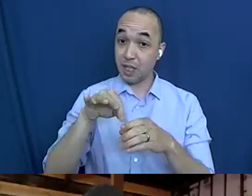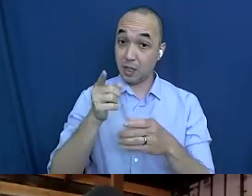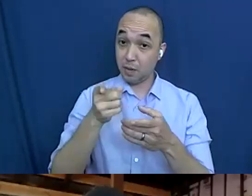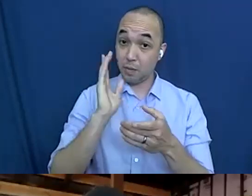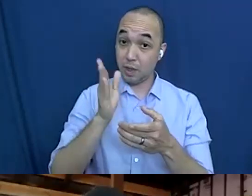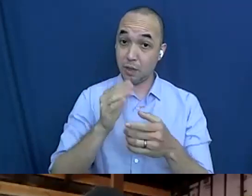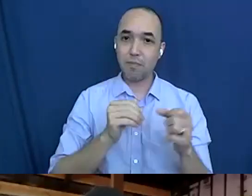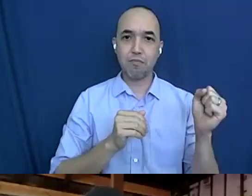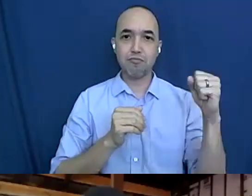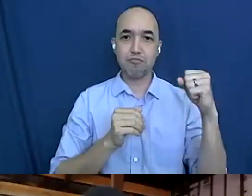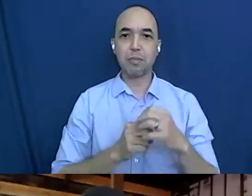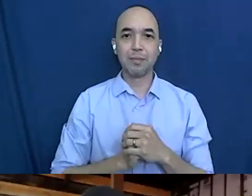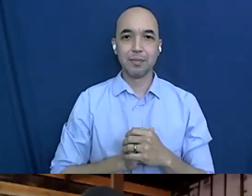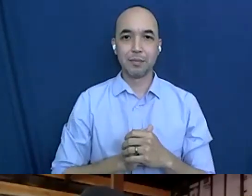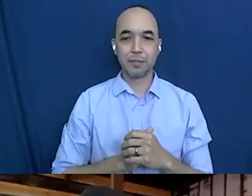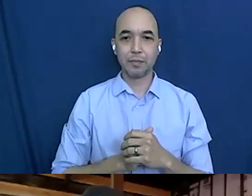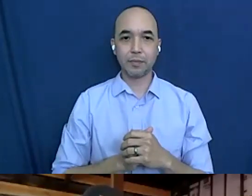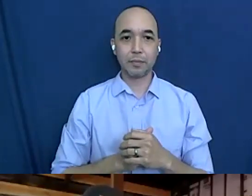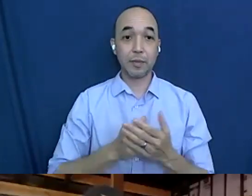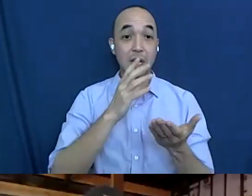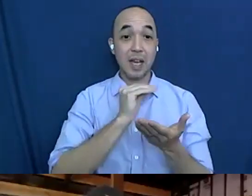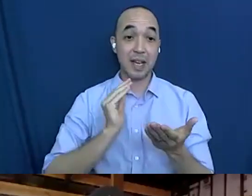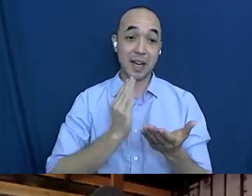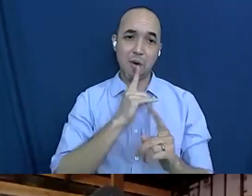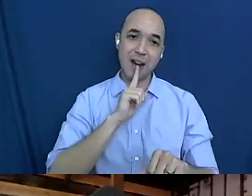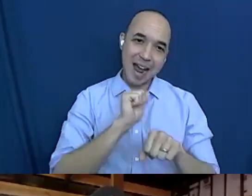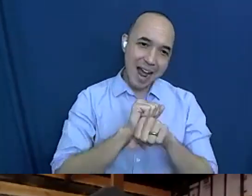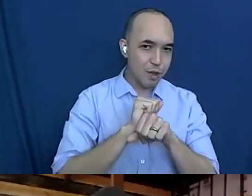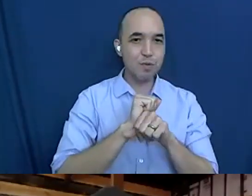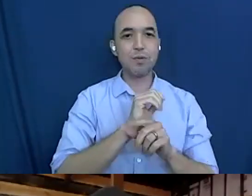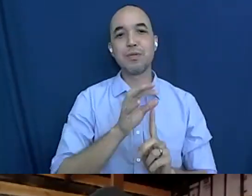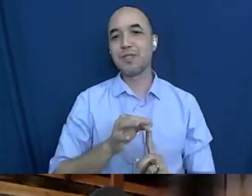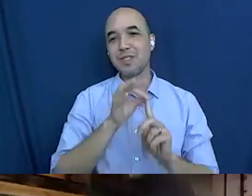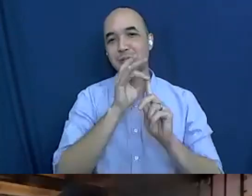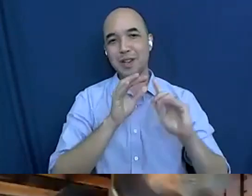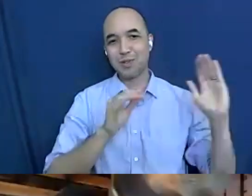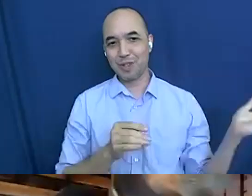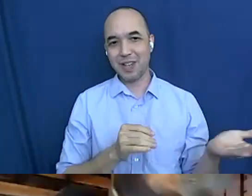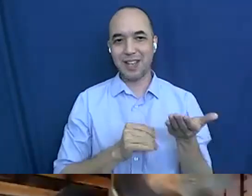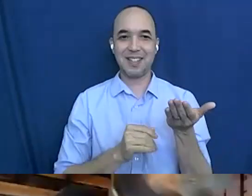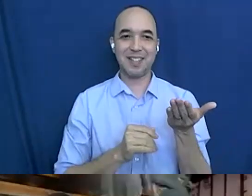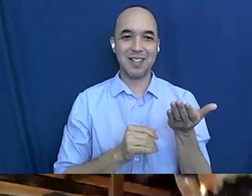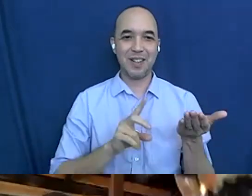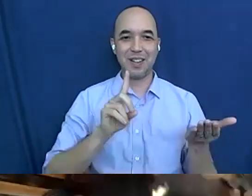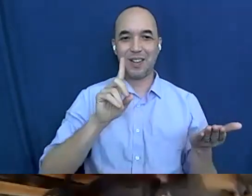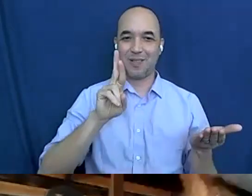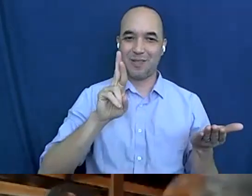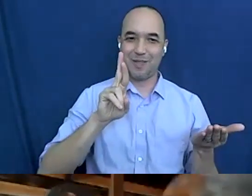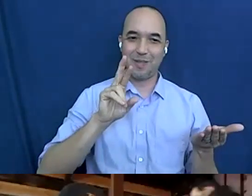good. And our actual special guest is going to be, no insult, Rodney